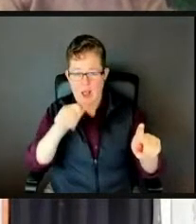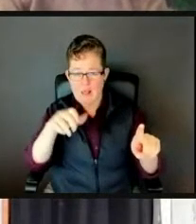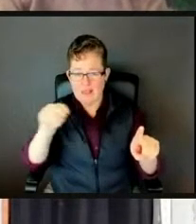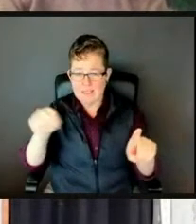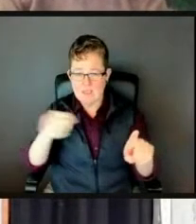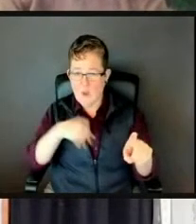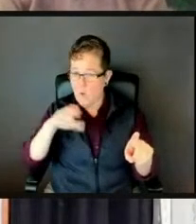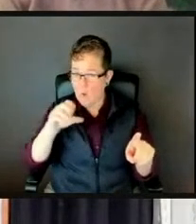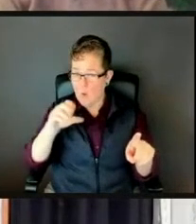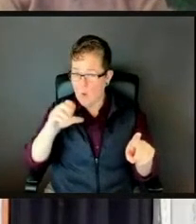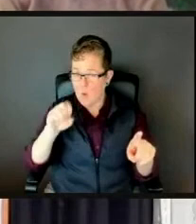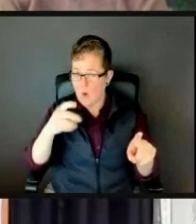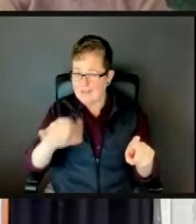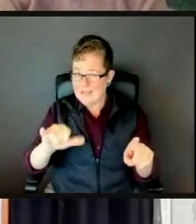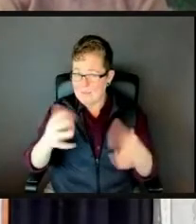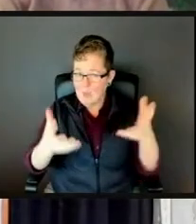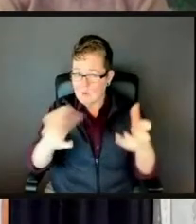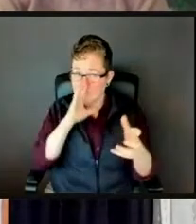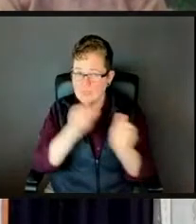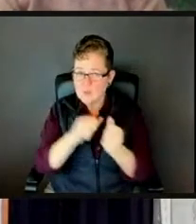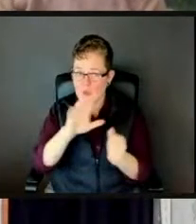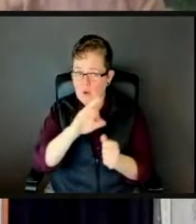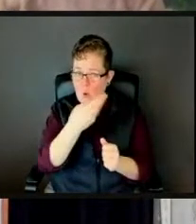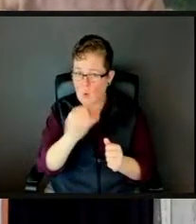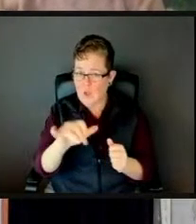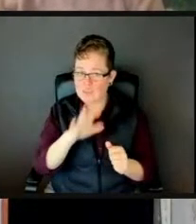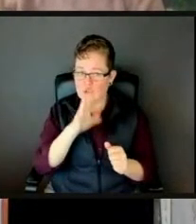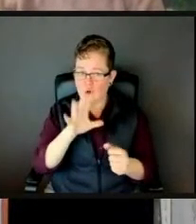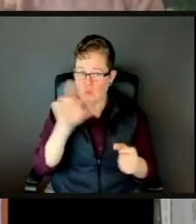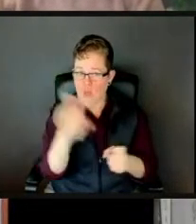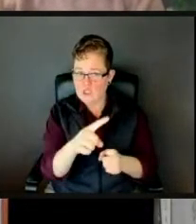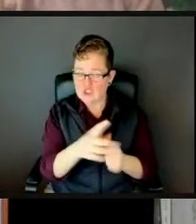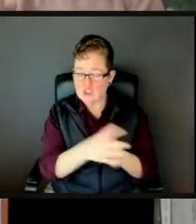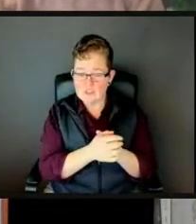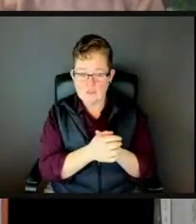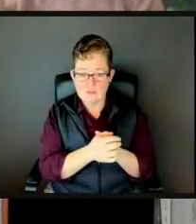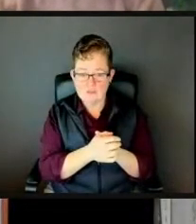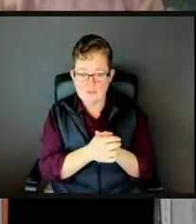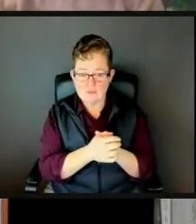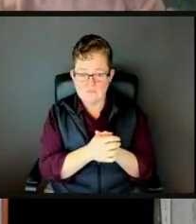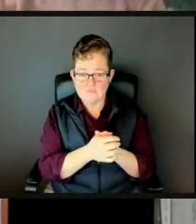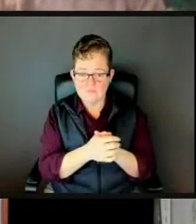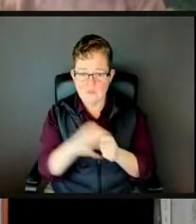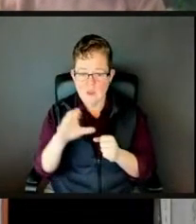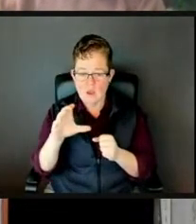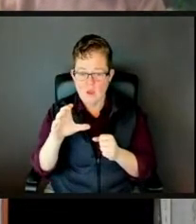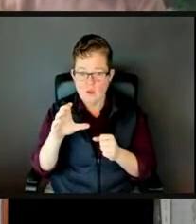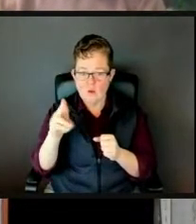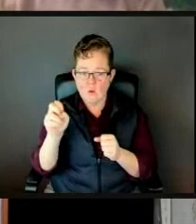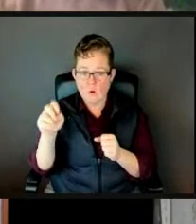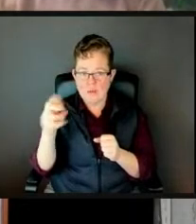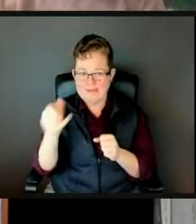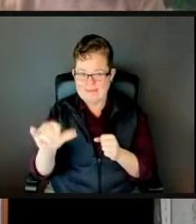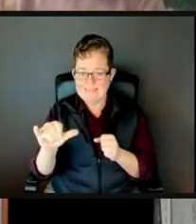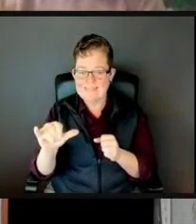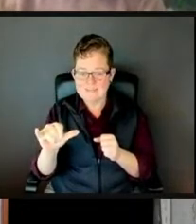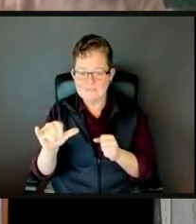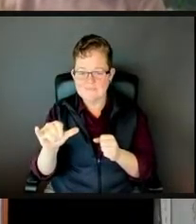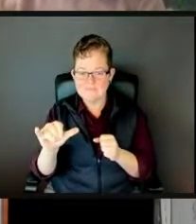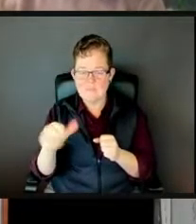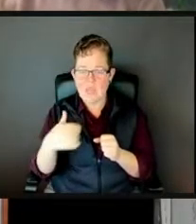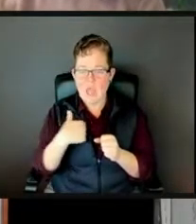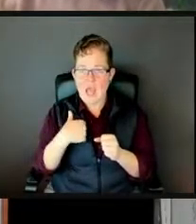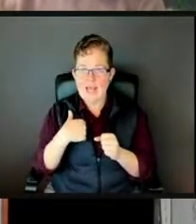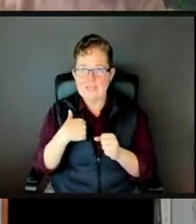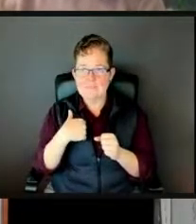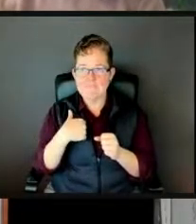may have wanted to speak to Councillor Hoy's question. Councillor Hoy, this is Courtney, Cynthia. I'd just like